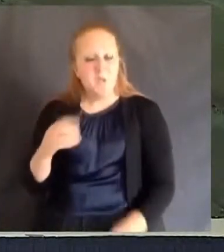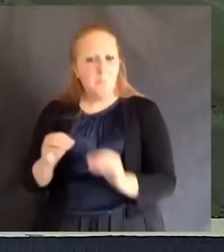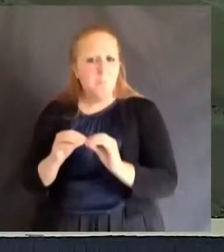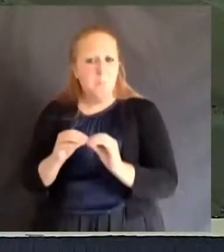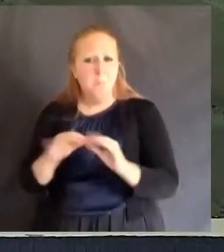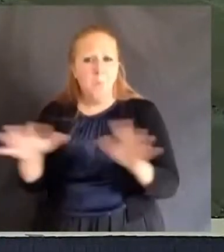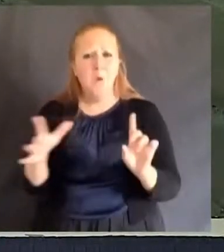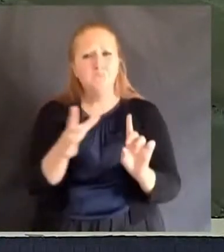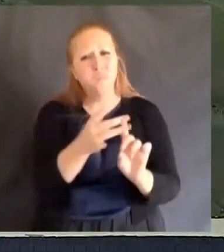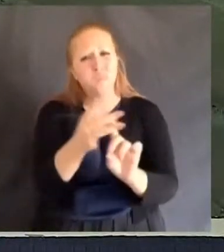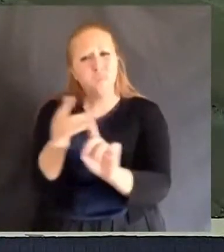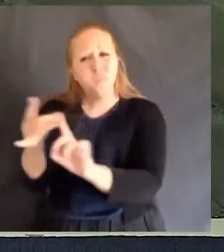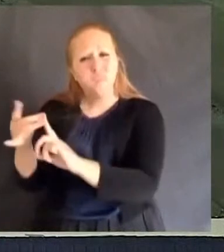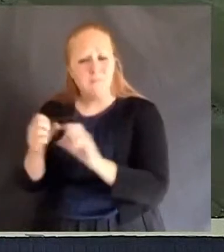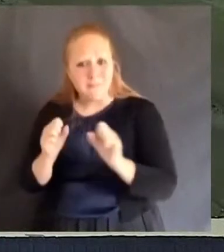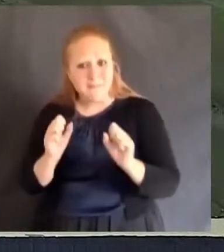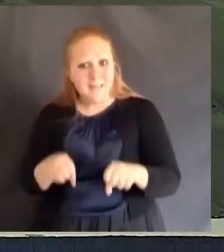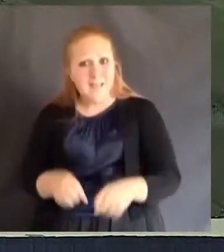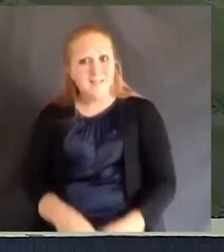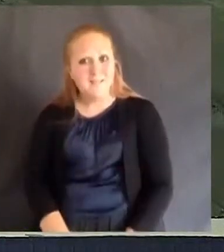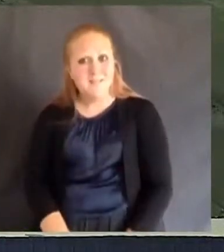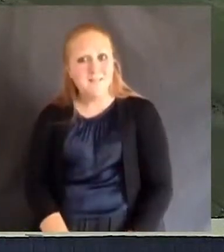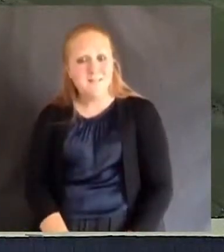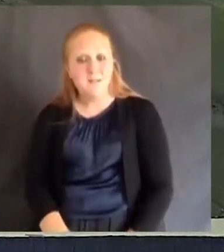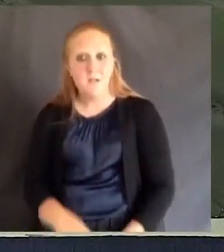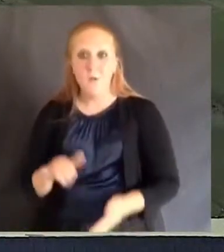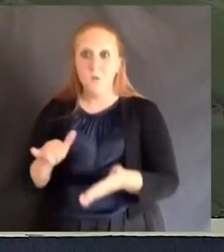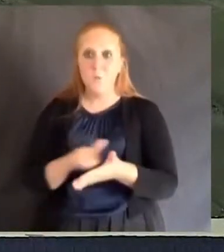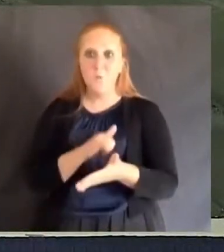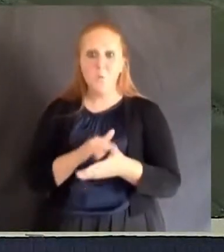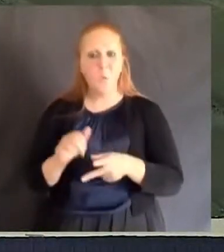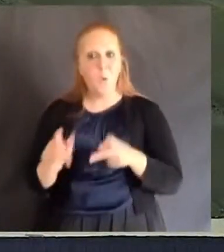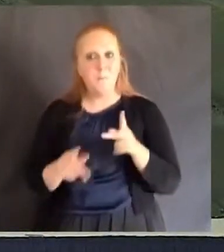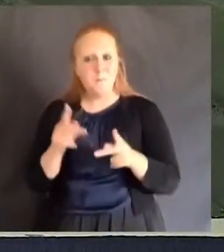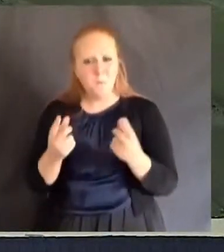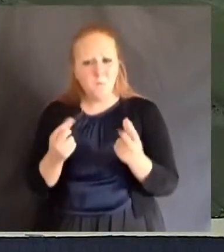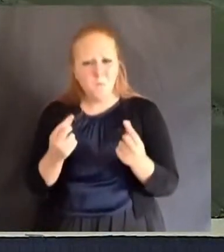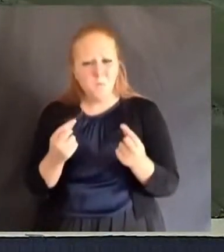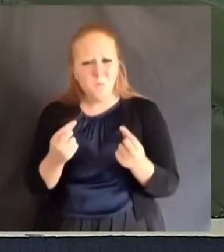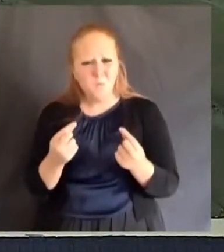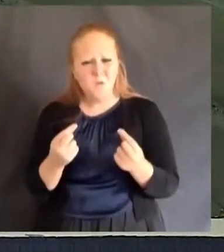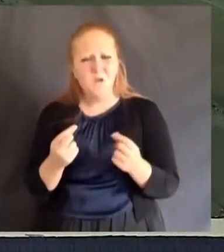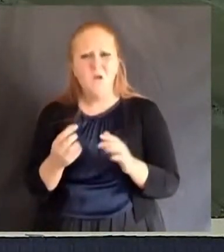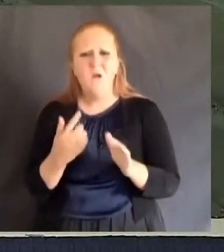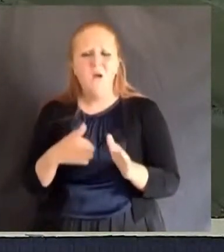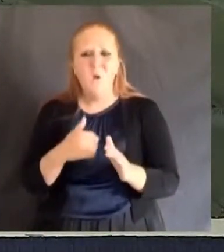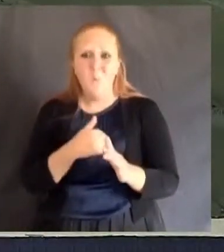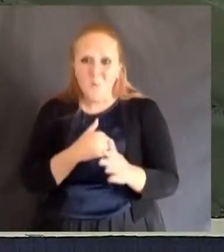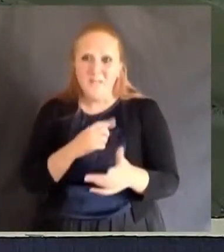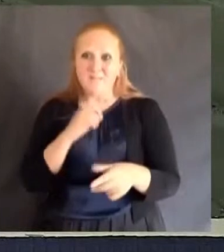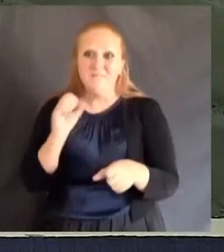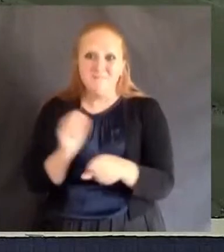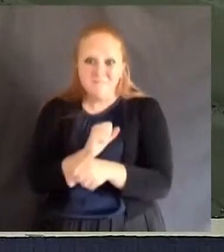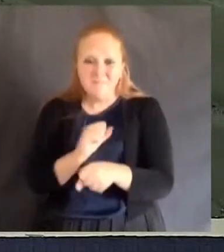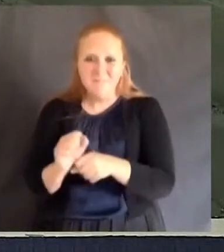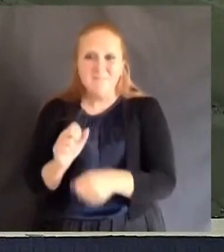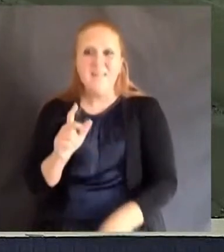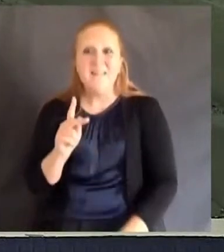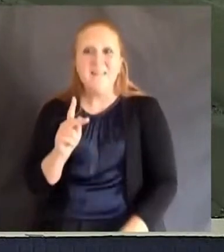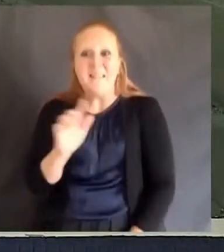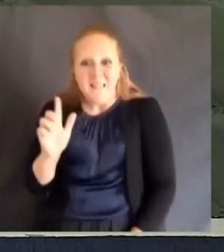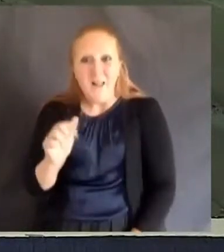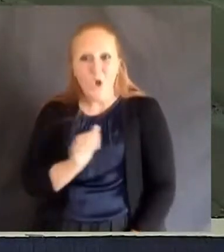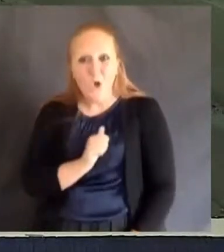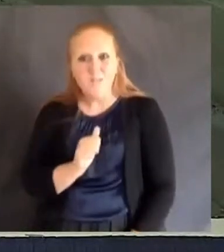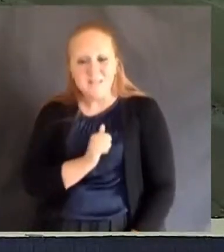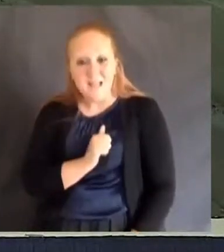hundreds of people. And New Yorkers kill themselves to get where we are today. Kill